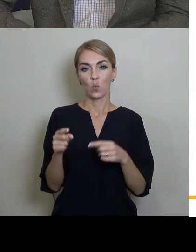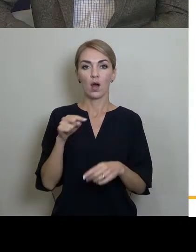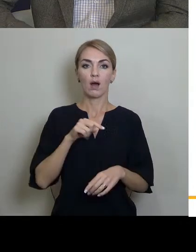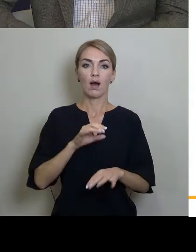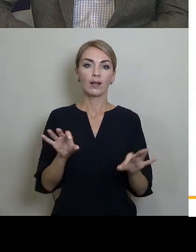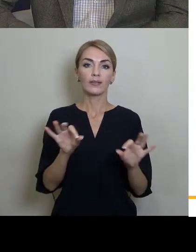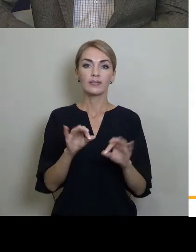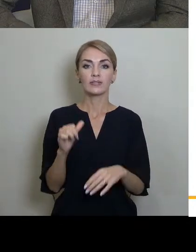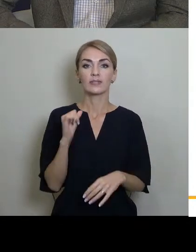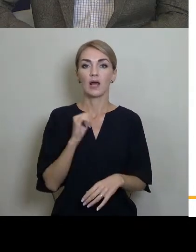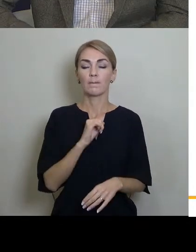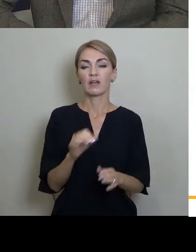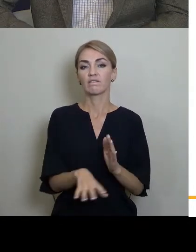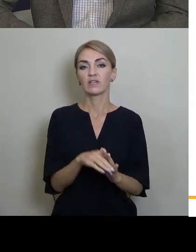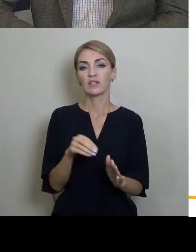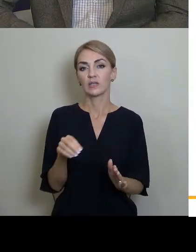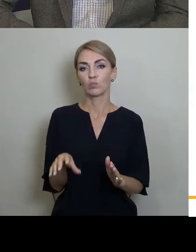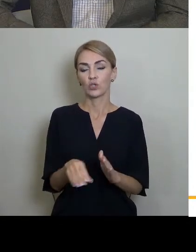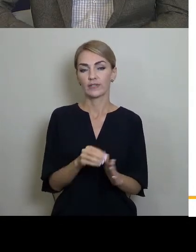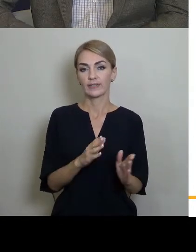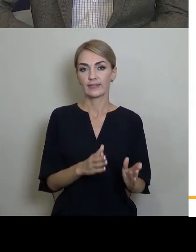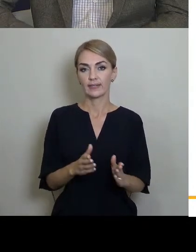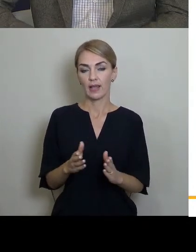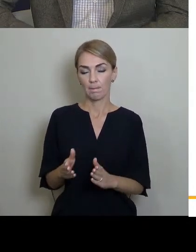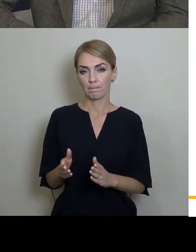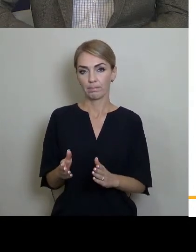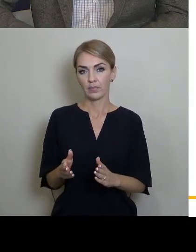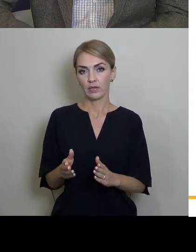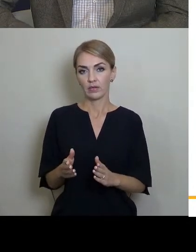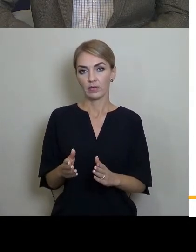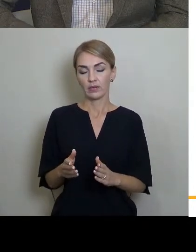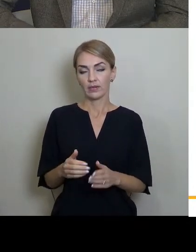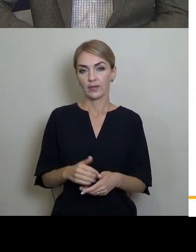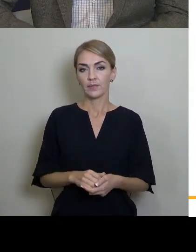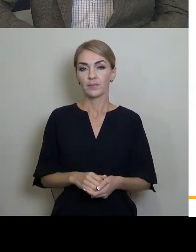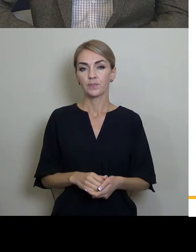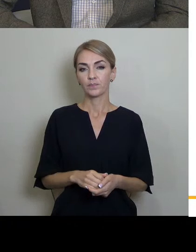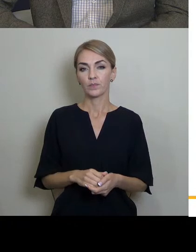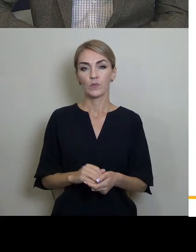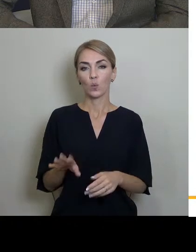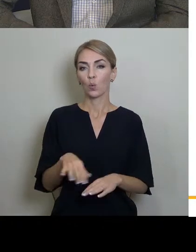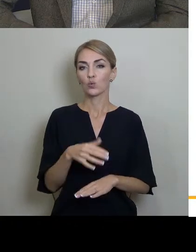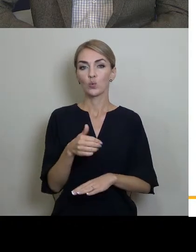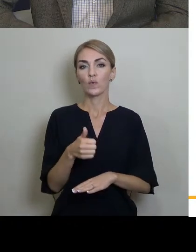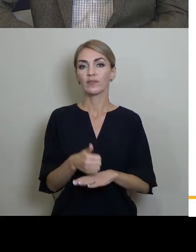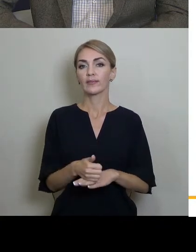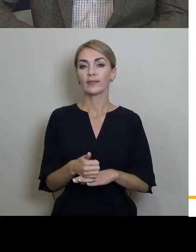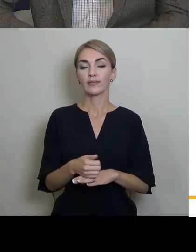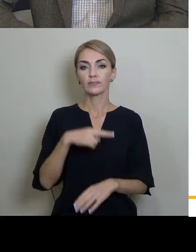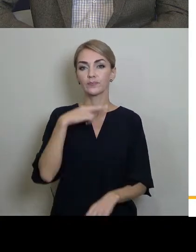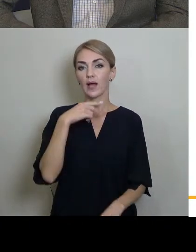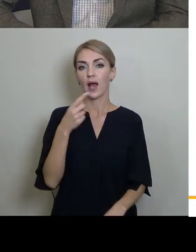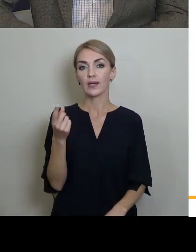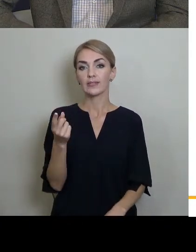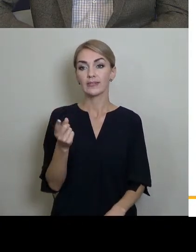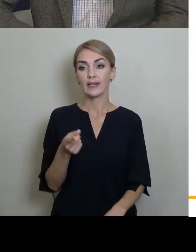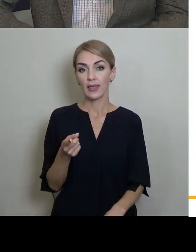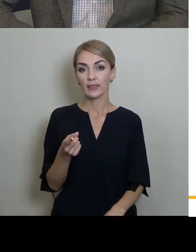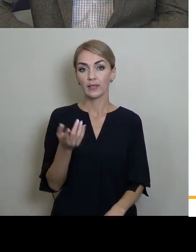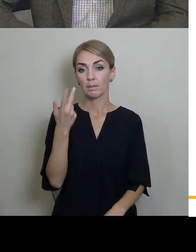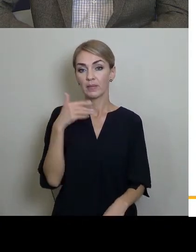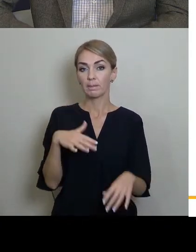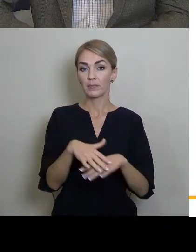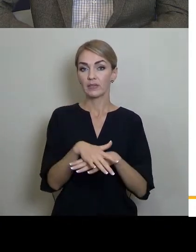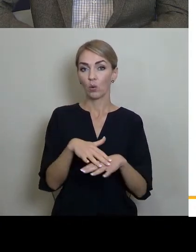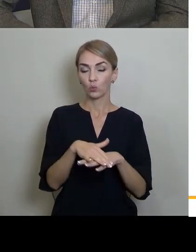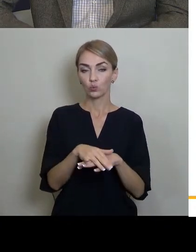now before we start characterizing the electoral systems. In reality, the major emphasis